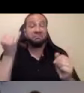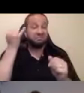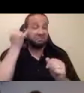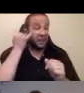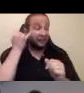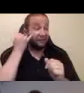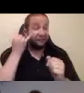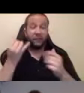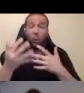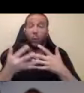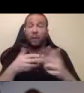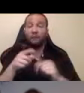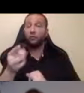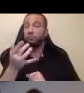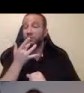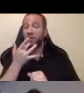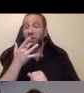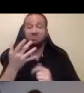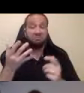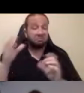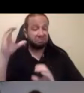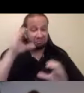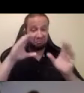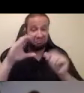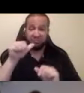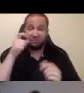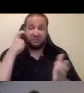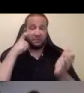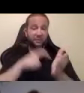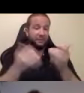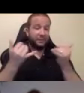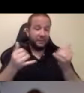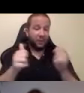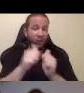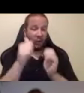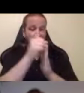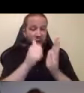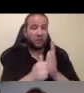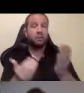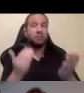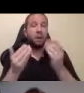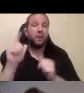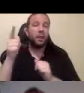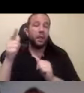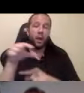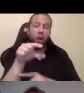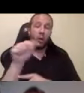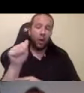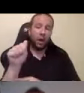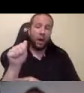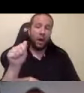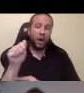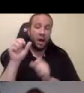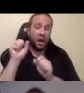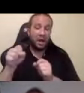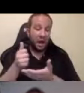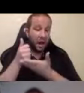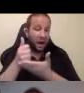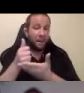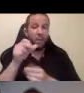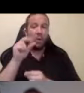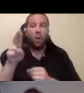captured within our agenda tonight, we may be able to find a way to work it into the Q&A or post breakouts. So please let us know. This also